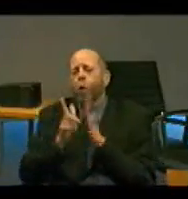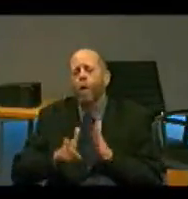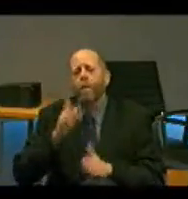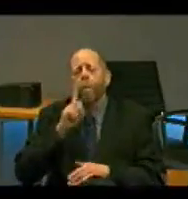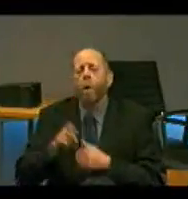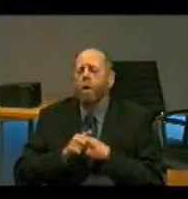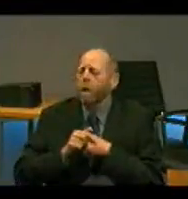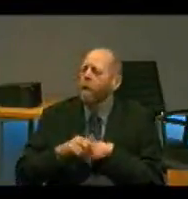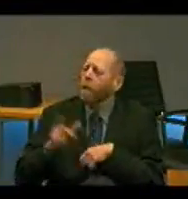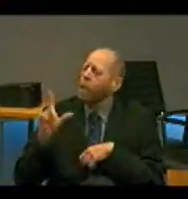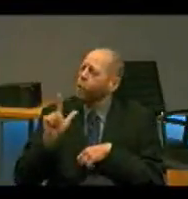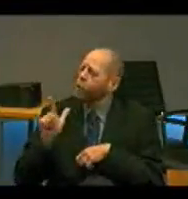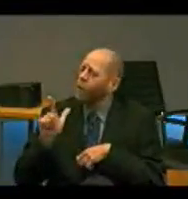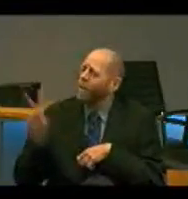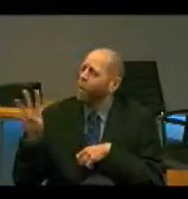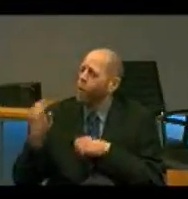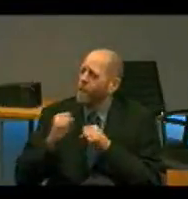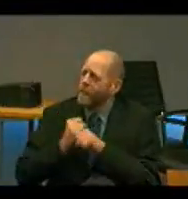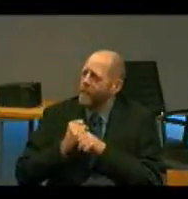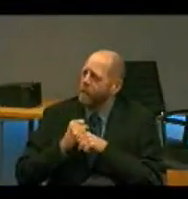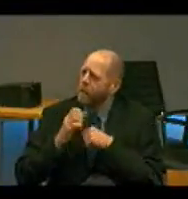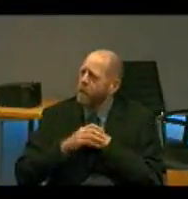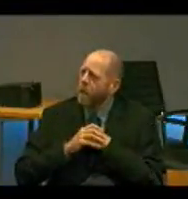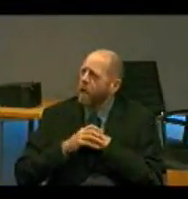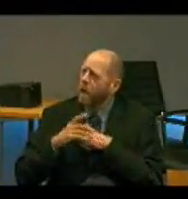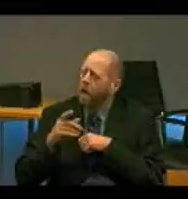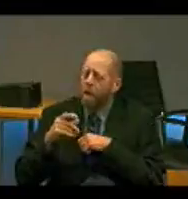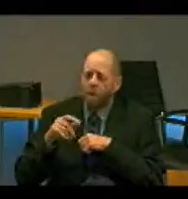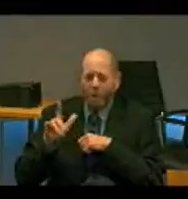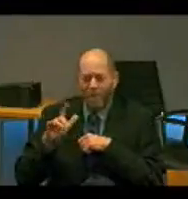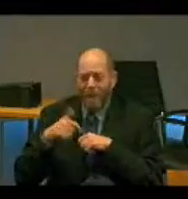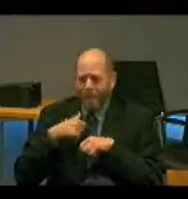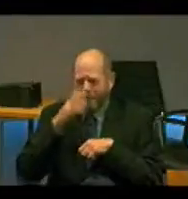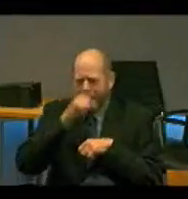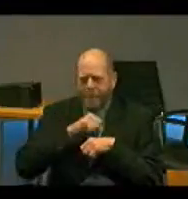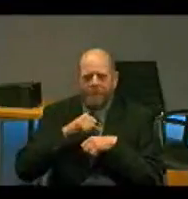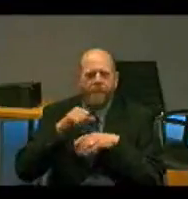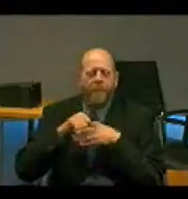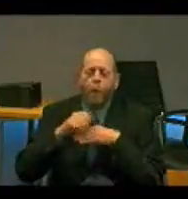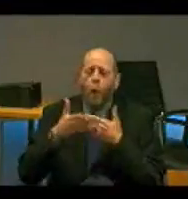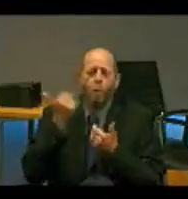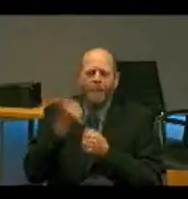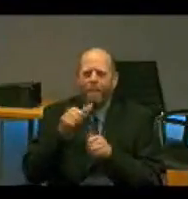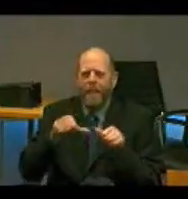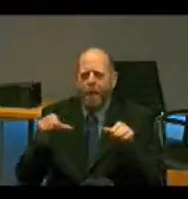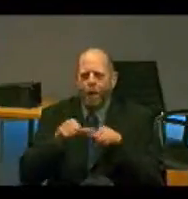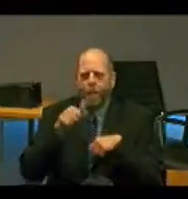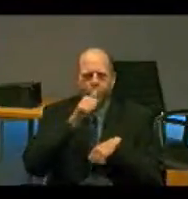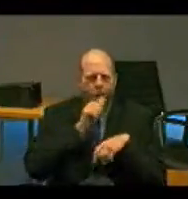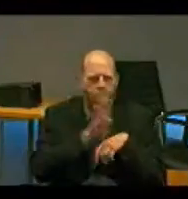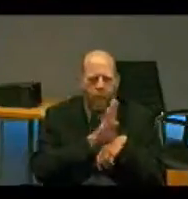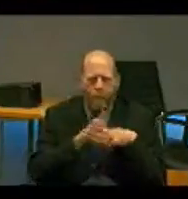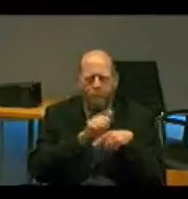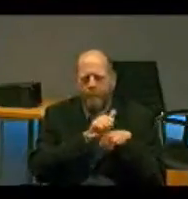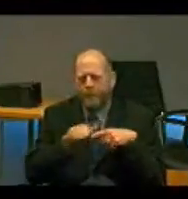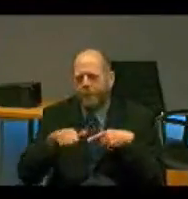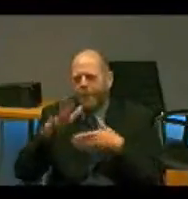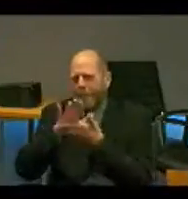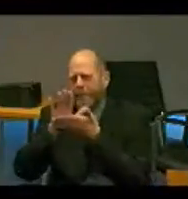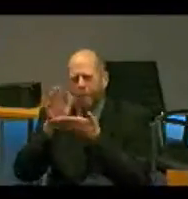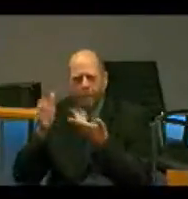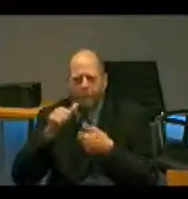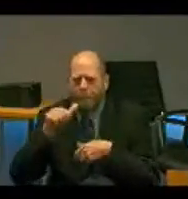for 24 years, 25, I guess, in virtually every area: private practice,